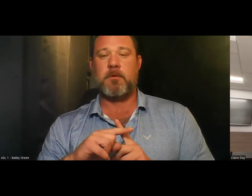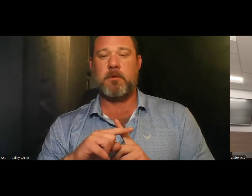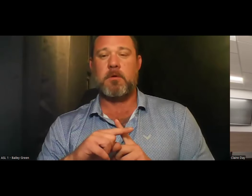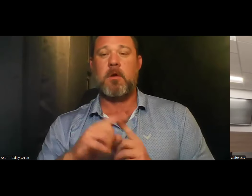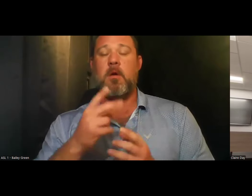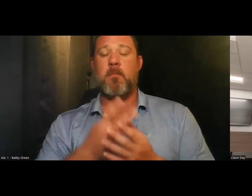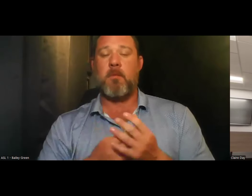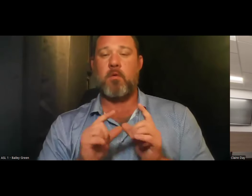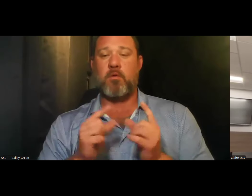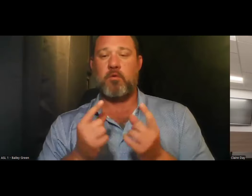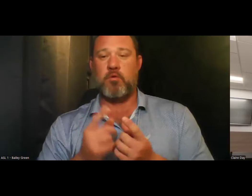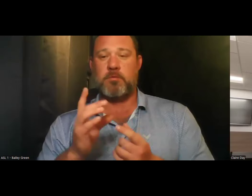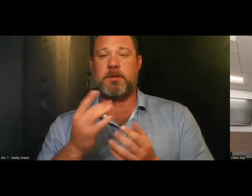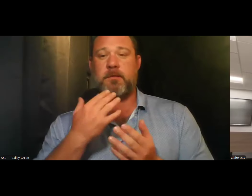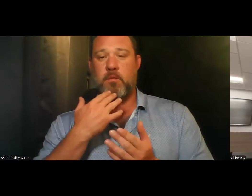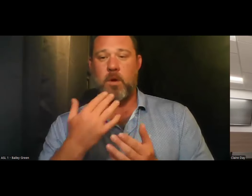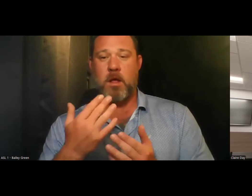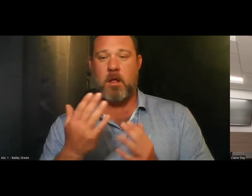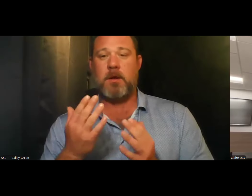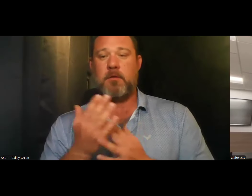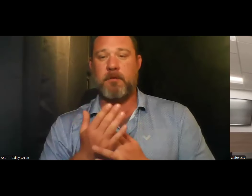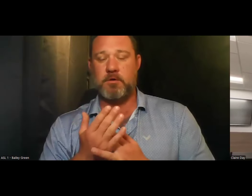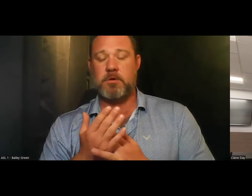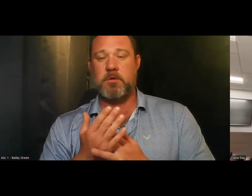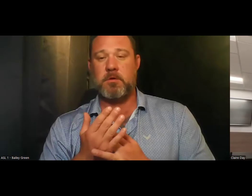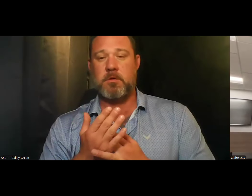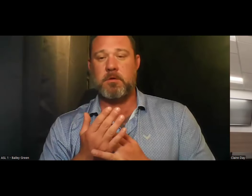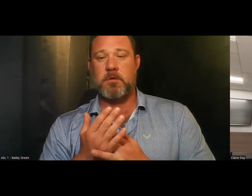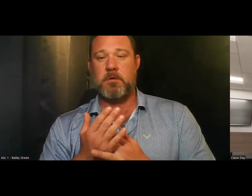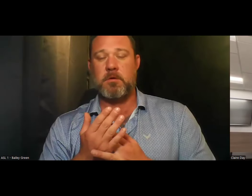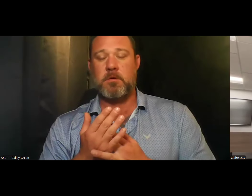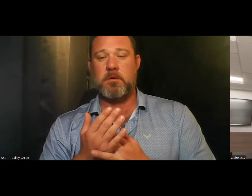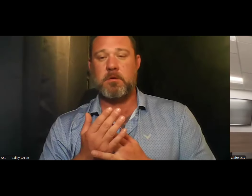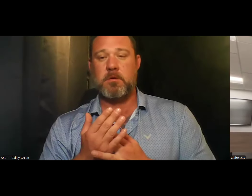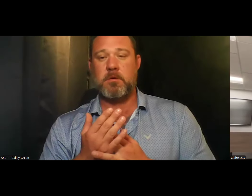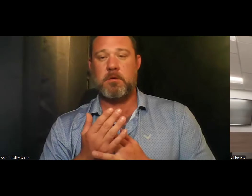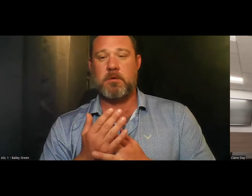did very well in the intervention, and there is some